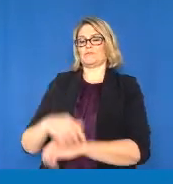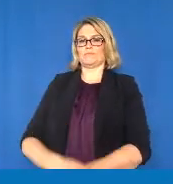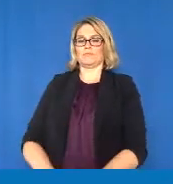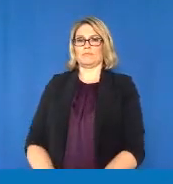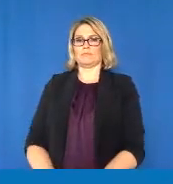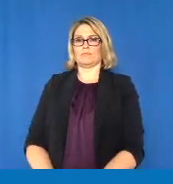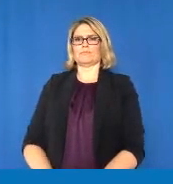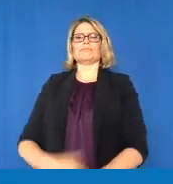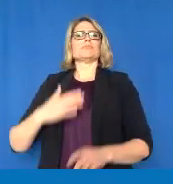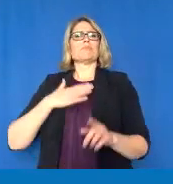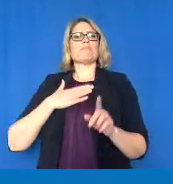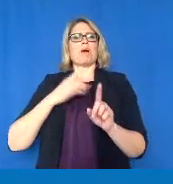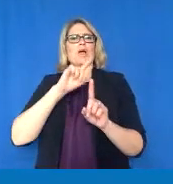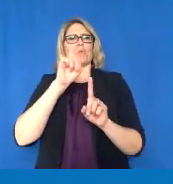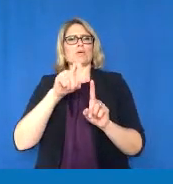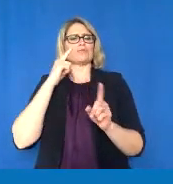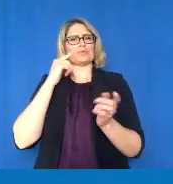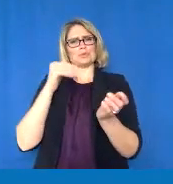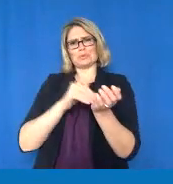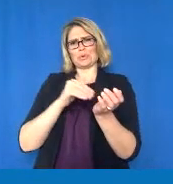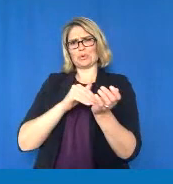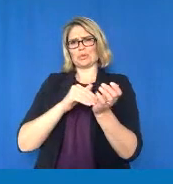My question is for Dr. Russell.